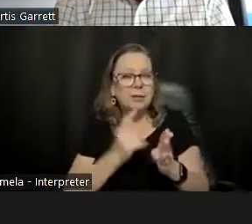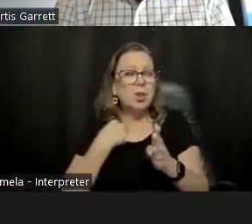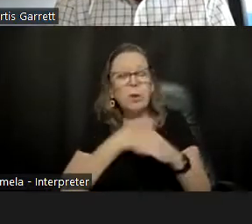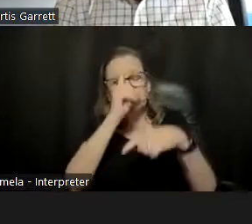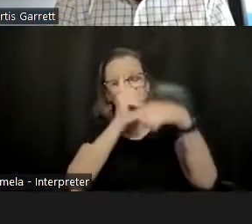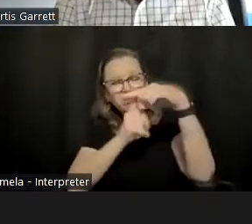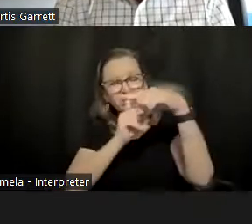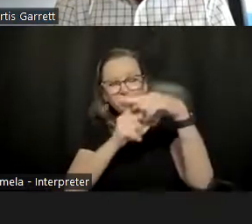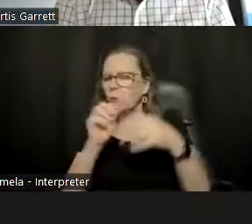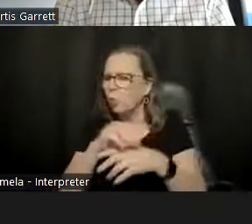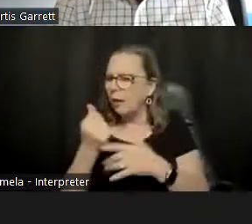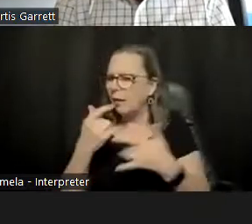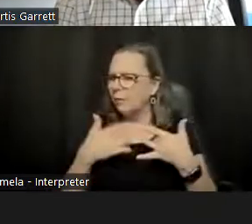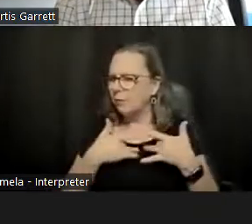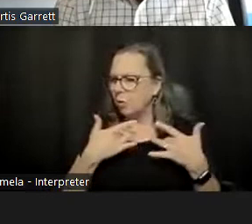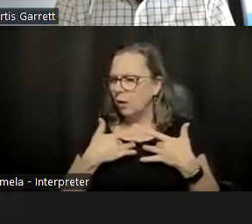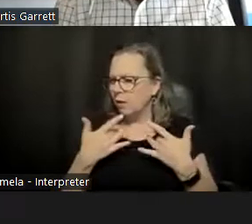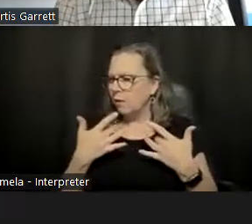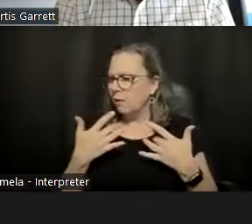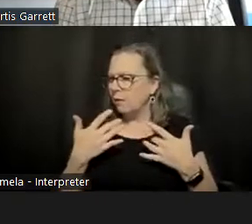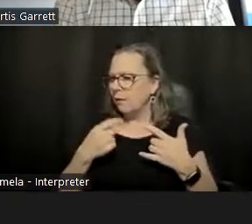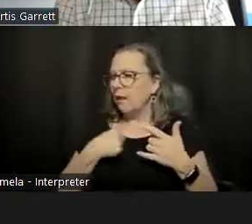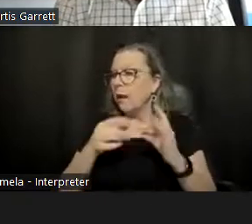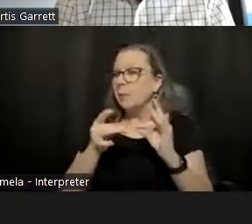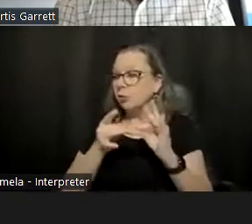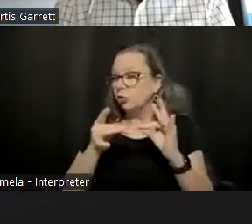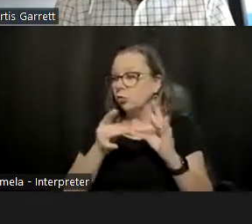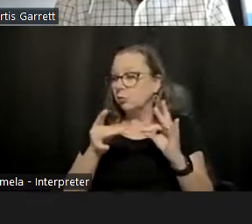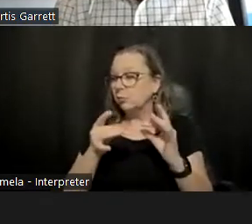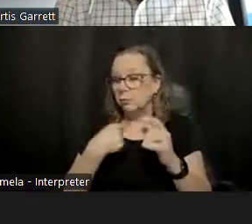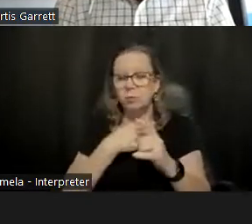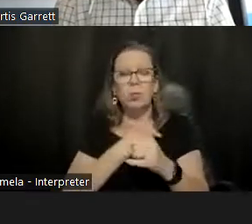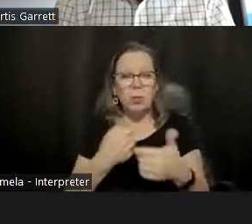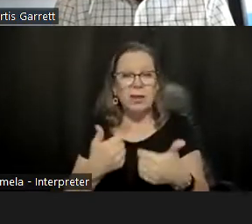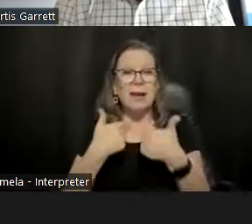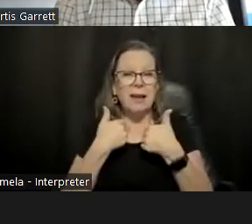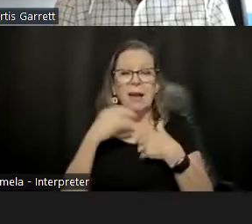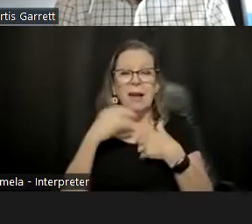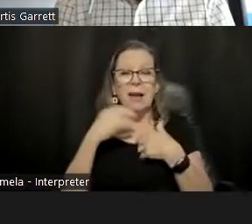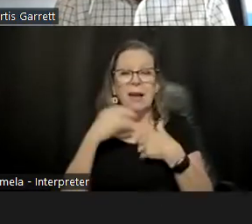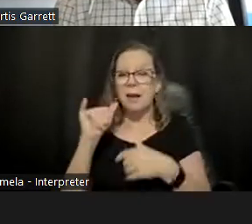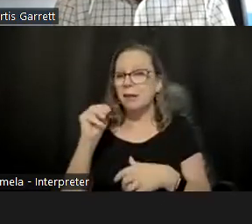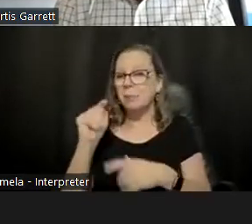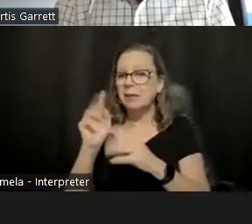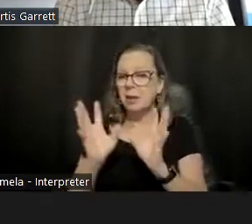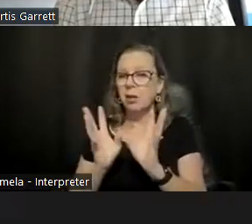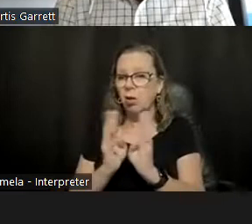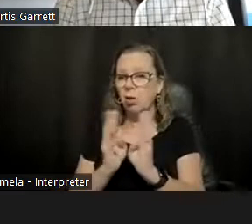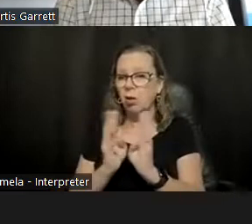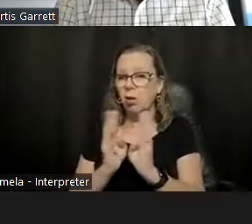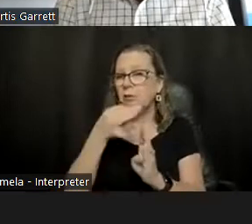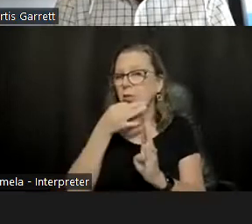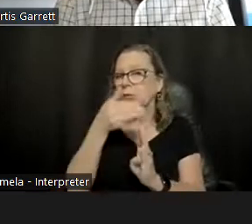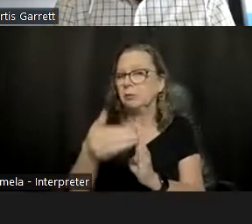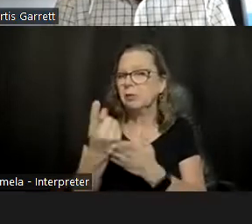What else we got going on? So I heard you mention we have the IMT conference coming up next